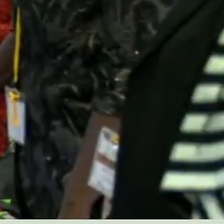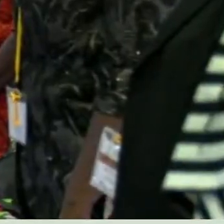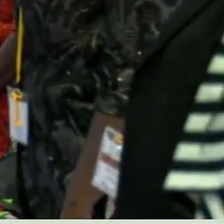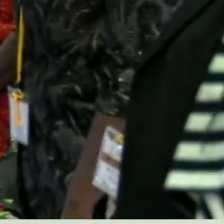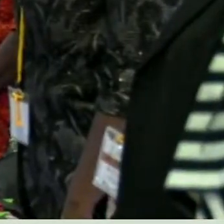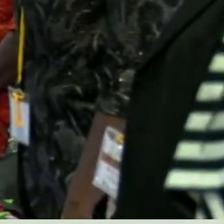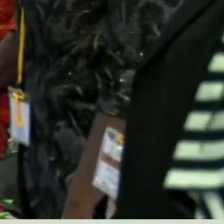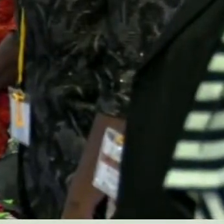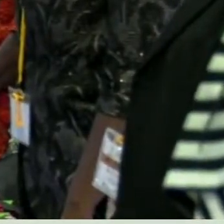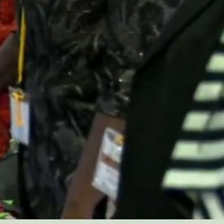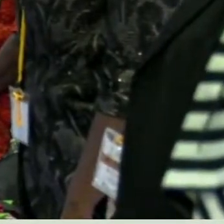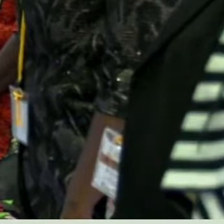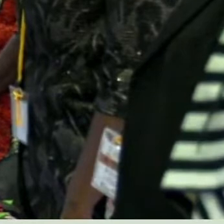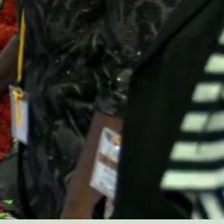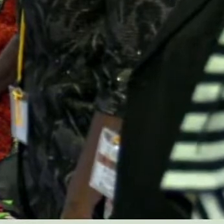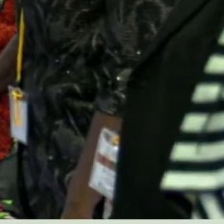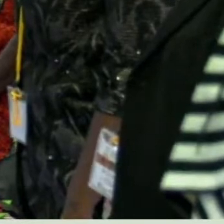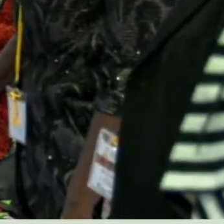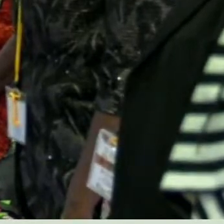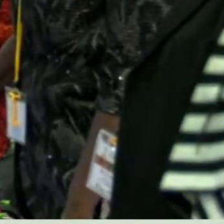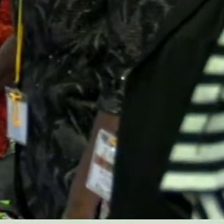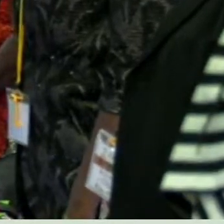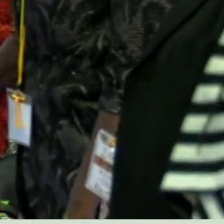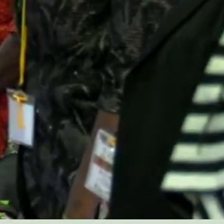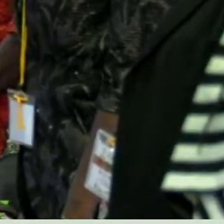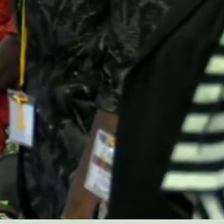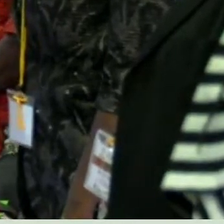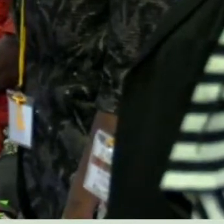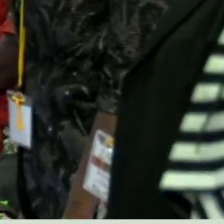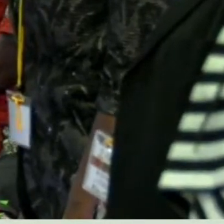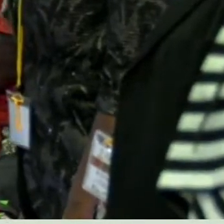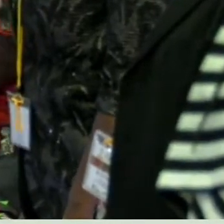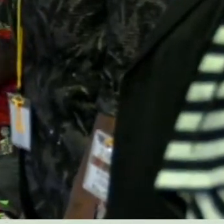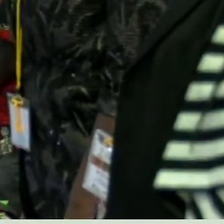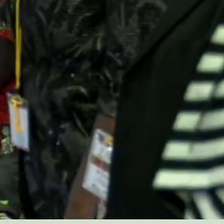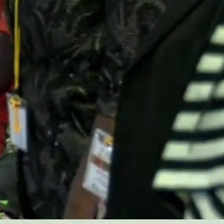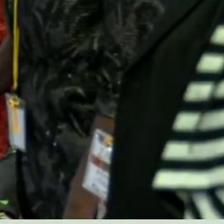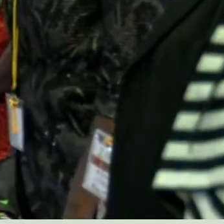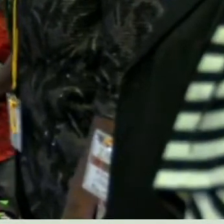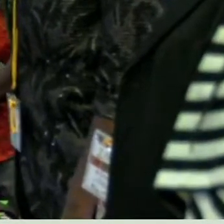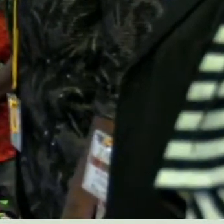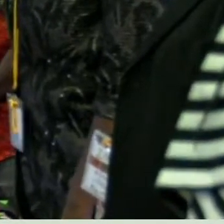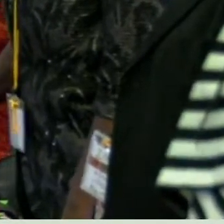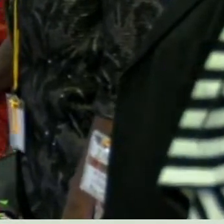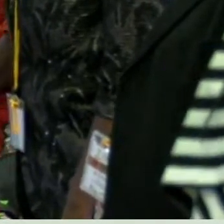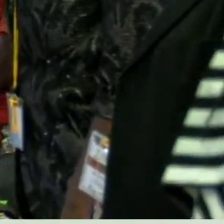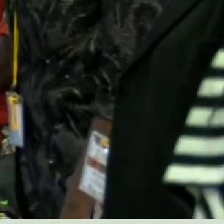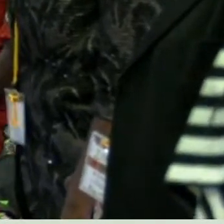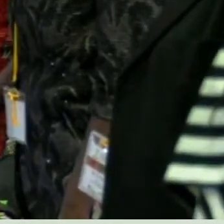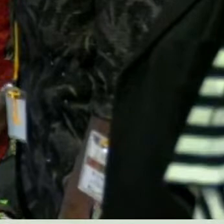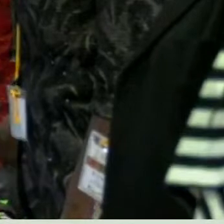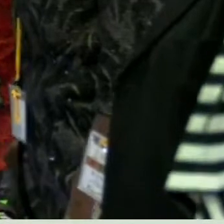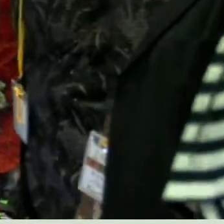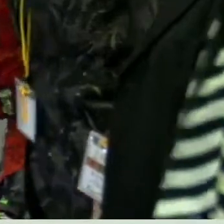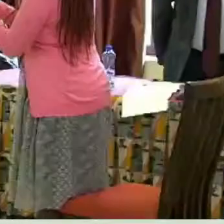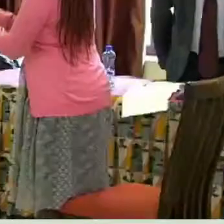Father, we give you glory and we give you honor. We pray this believing and trusting in Jesus' name. Amen.